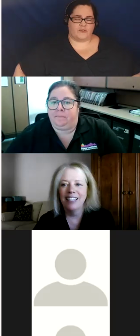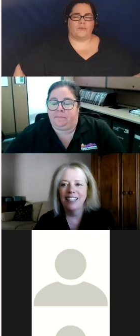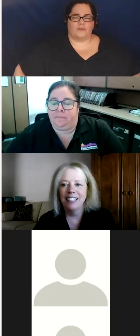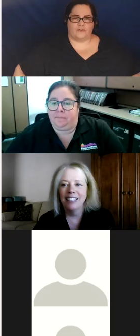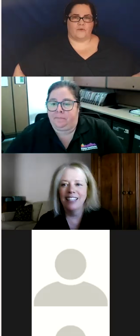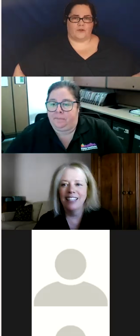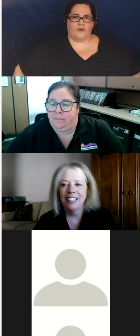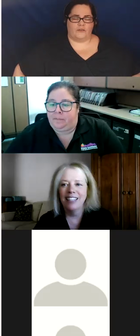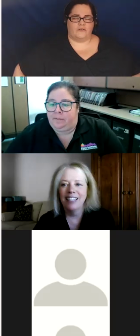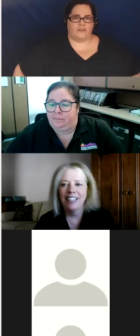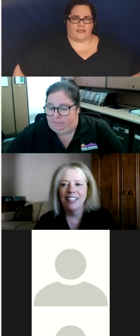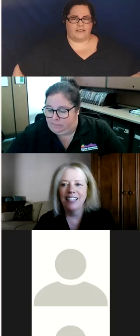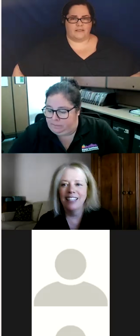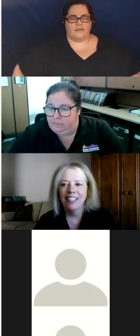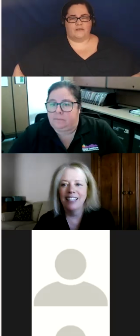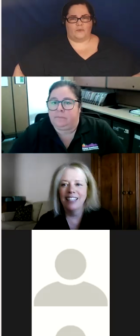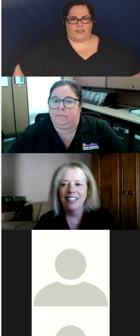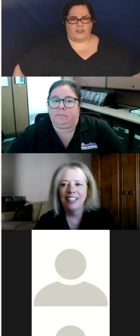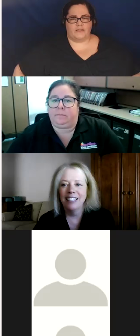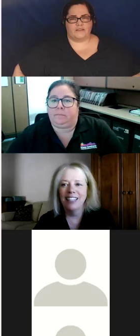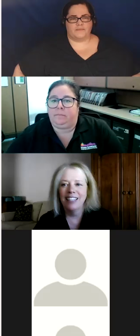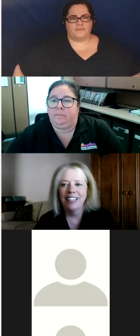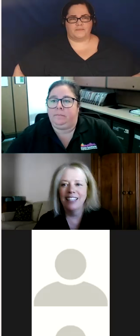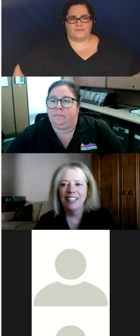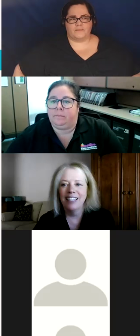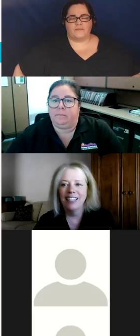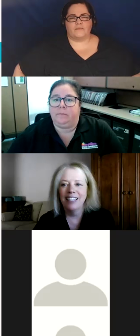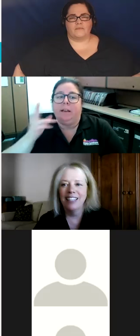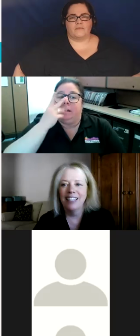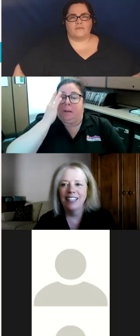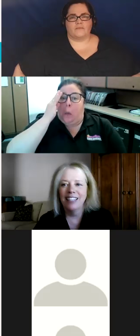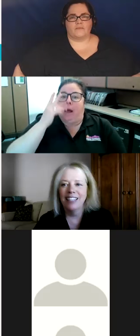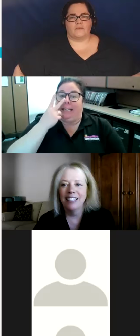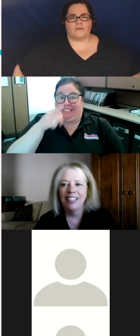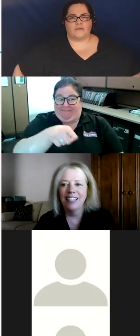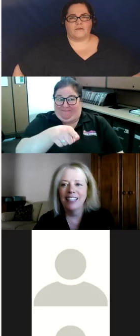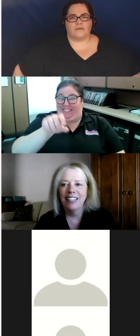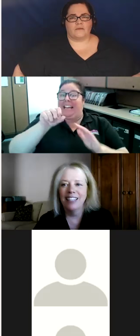provide interpreters for your clients or patients.